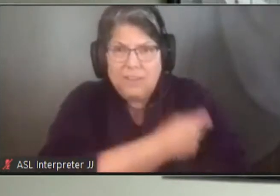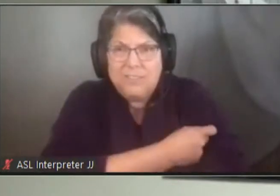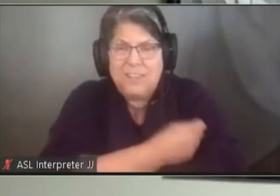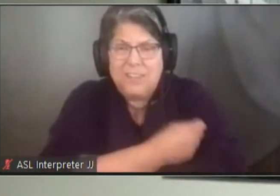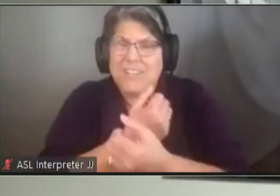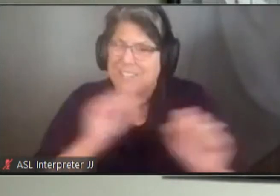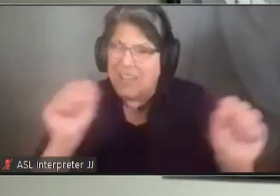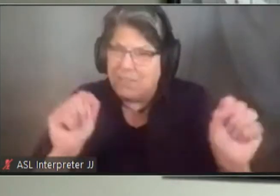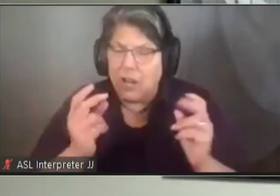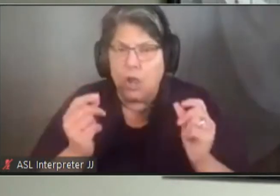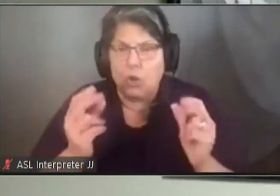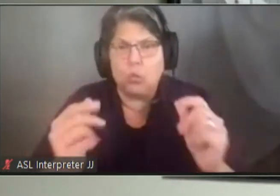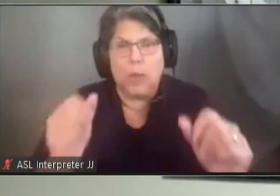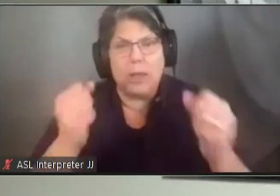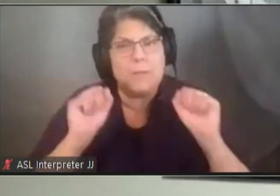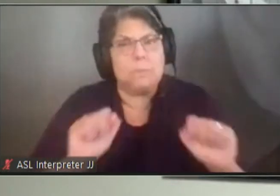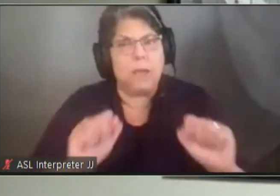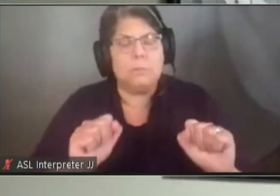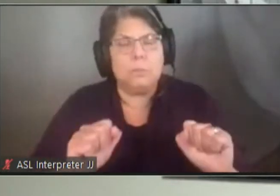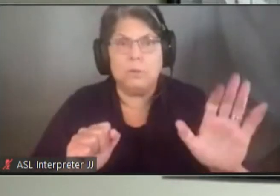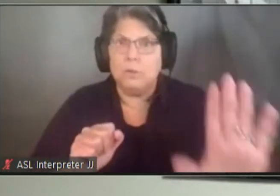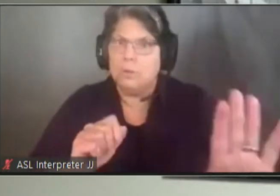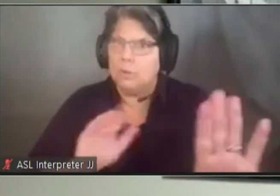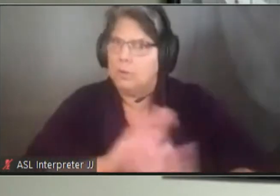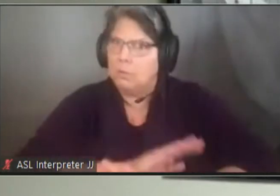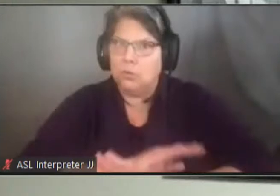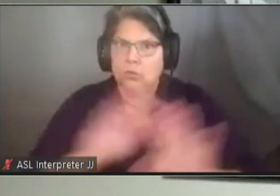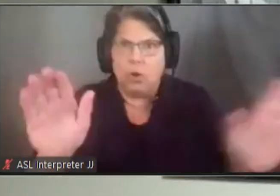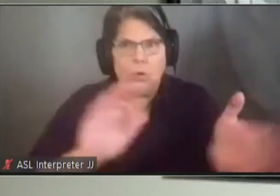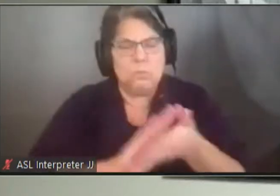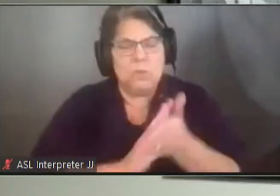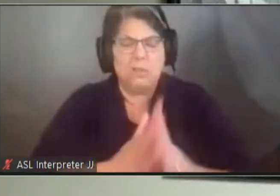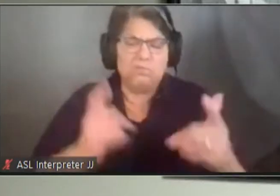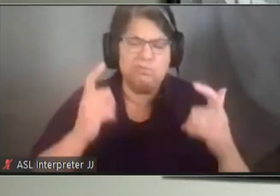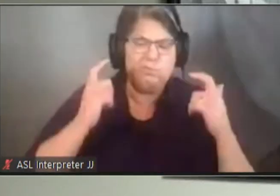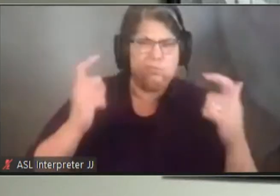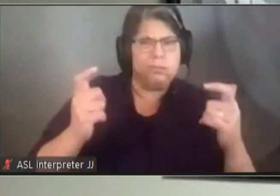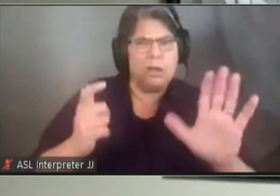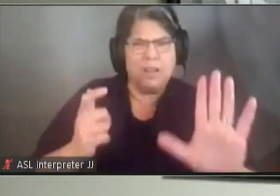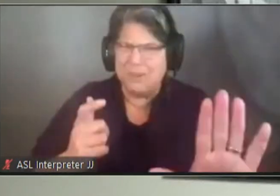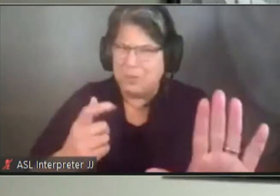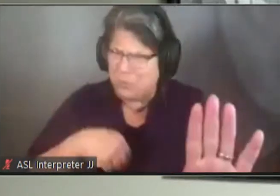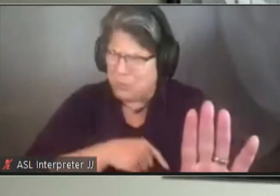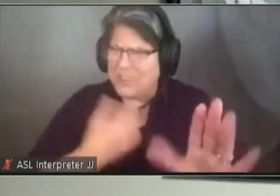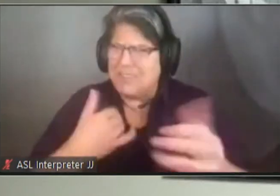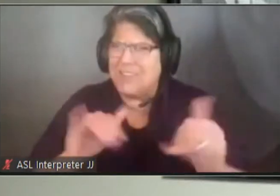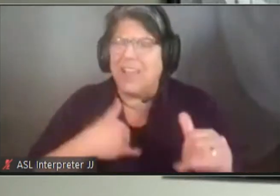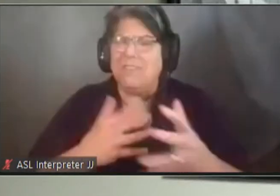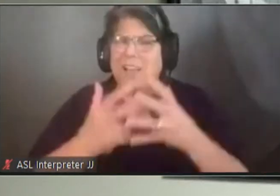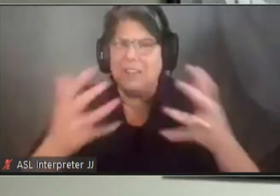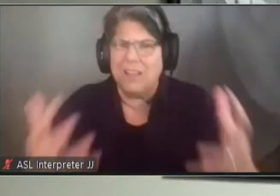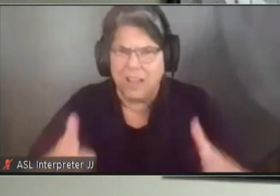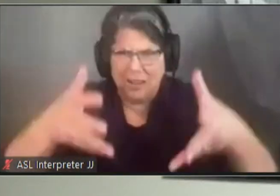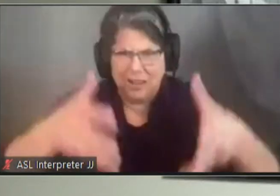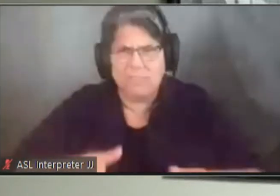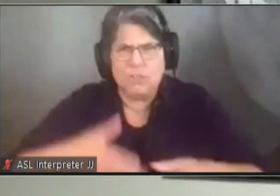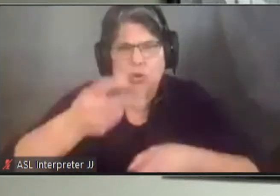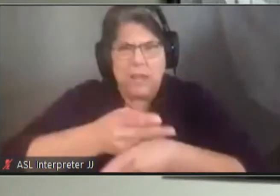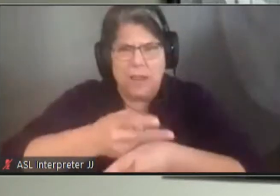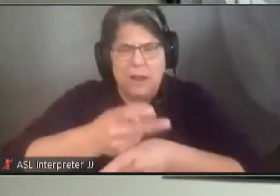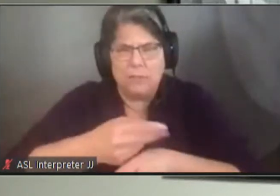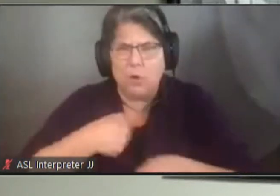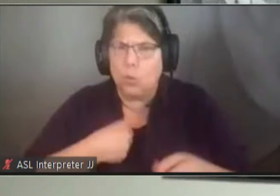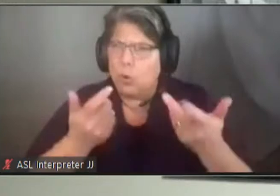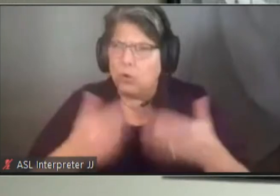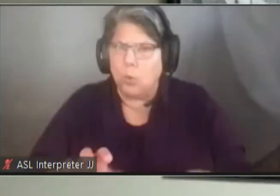warning, don't get overconfident. We have a long way to go. To help us contain any infection before there are